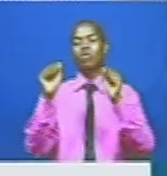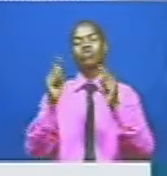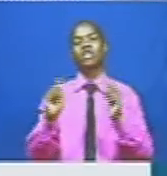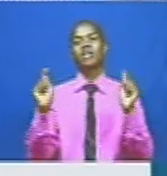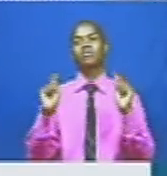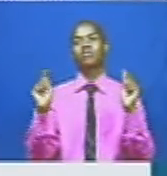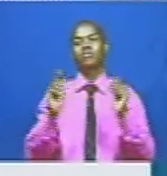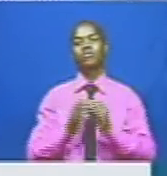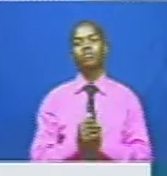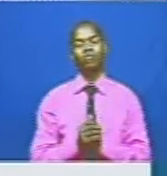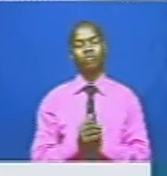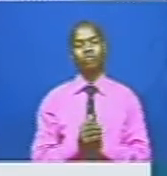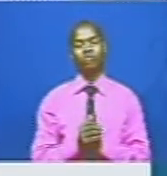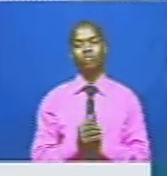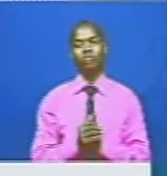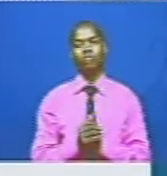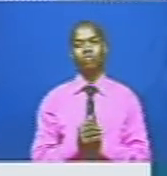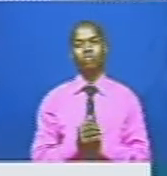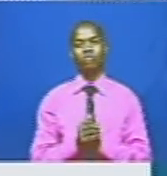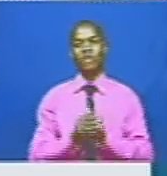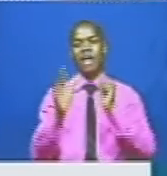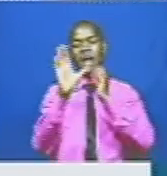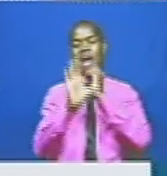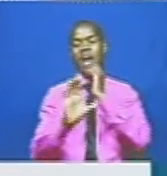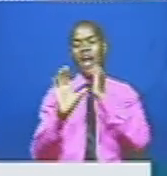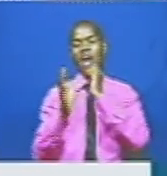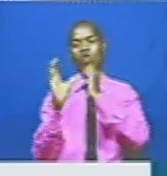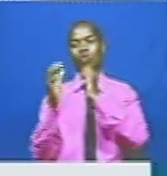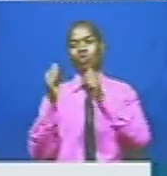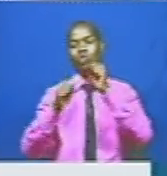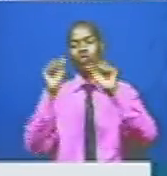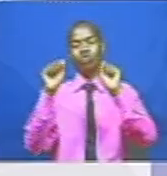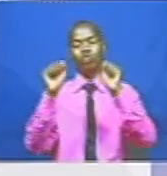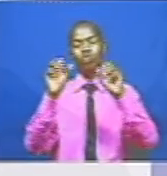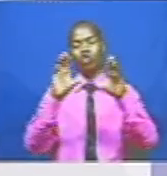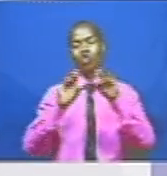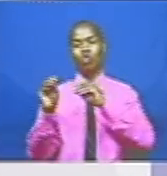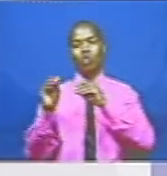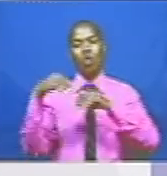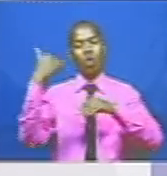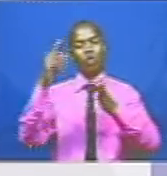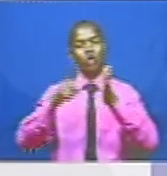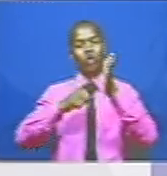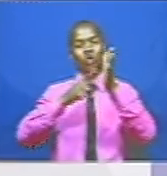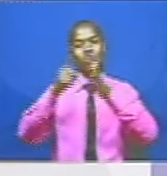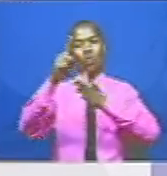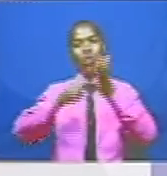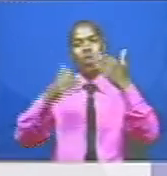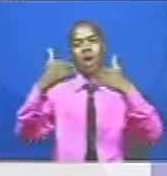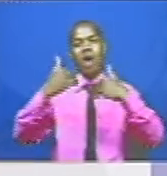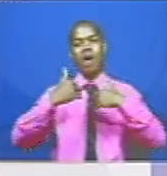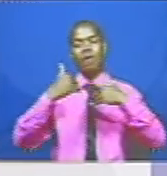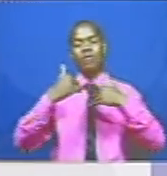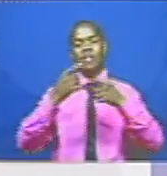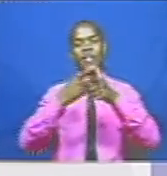Yeah. Yeah, so for the counties, what they need to do is to showcase what they have in their counties. And when they showcase what they have, that will be